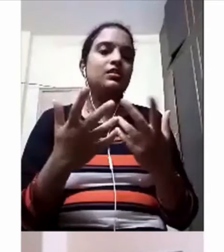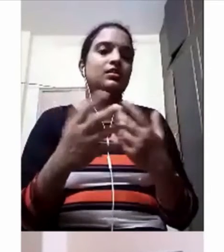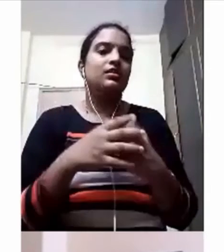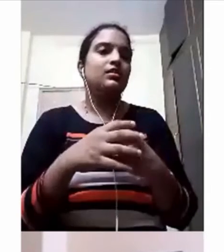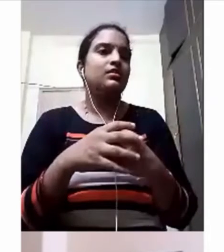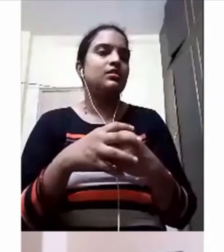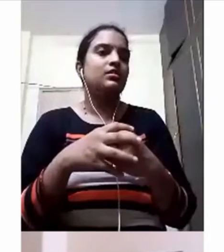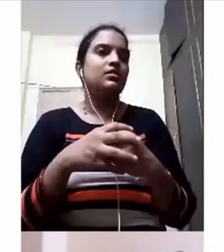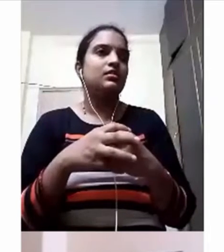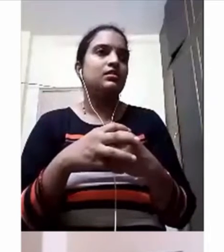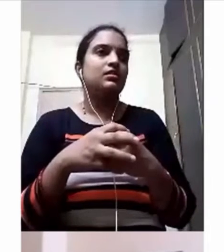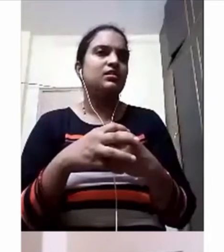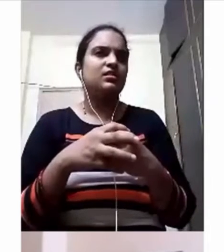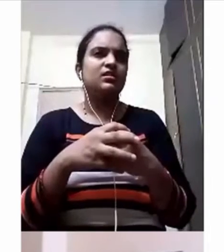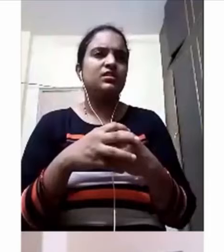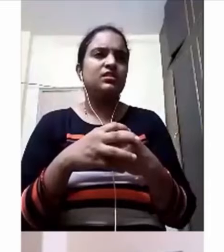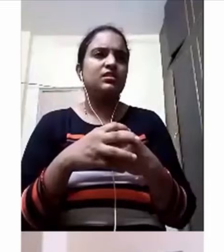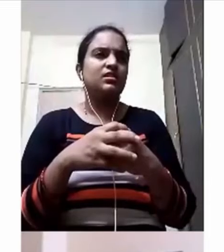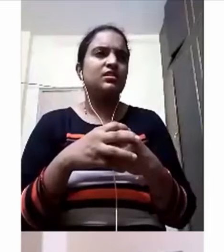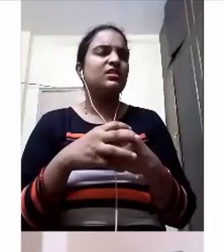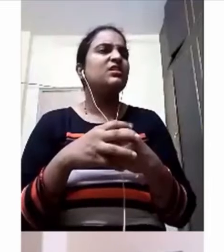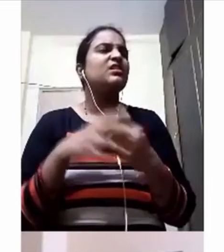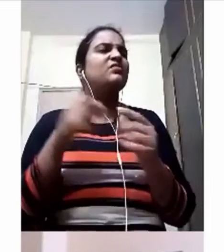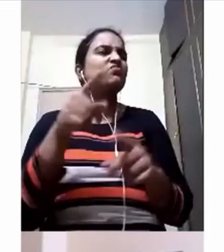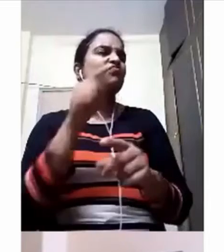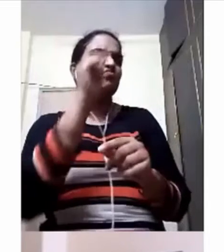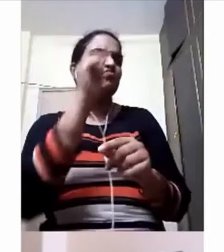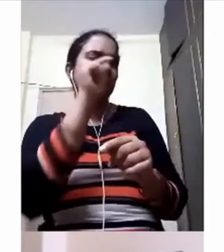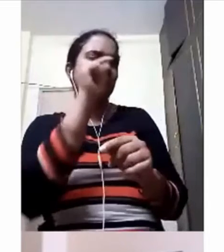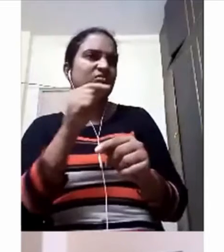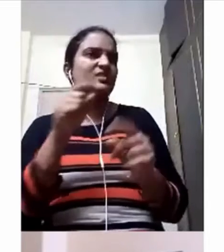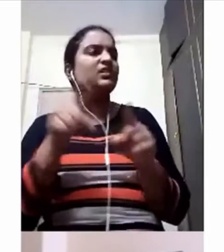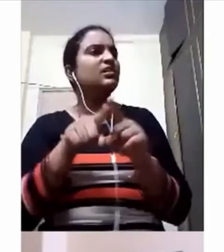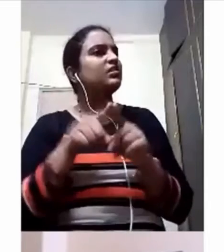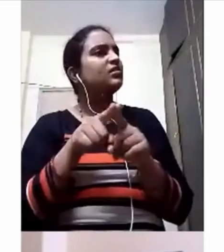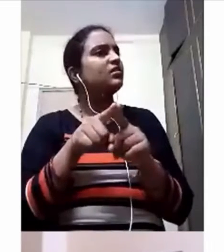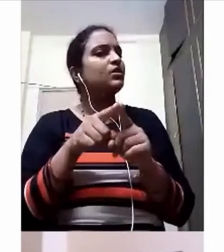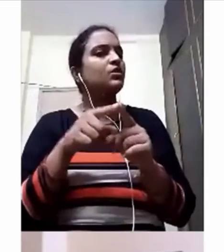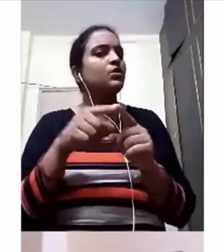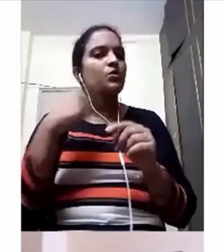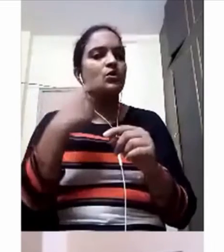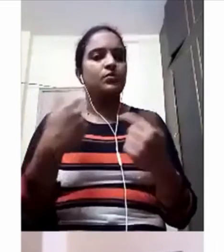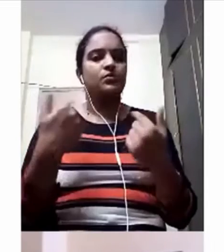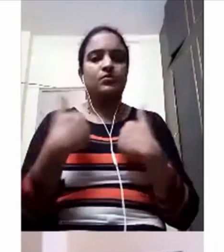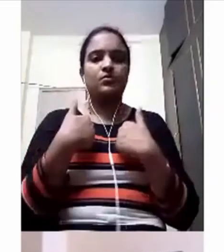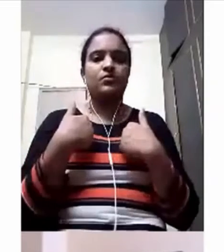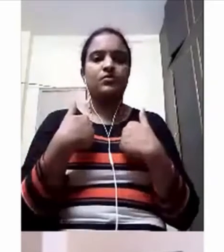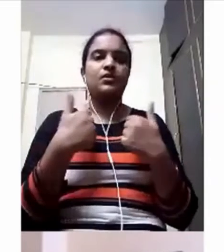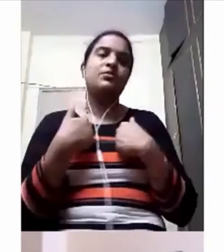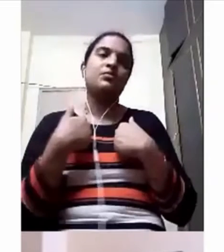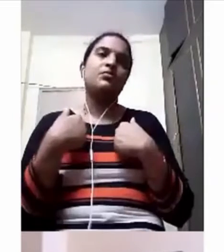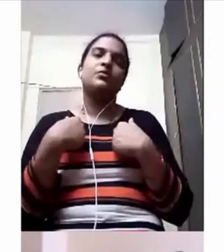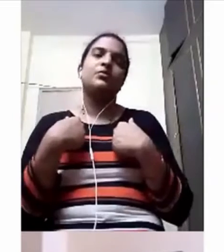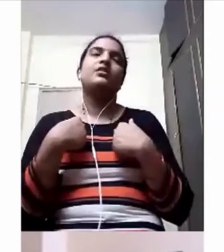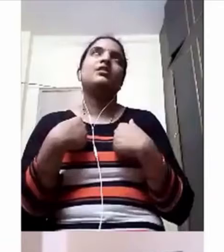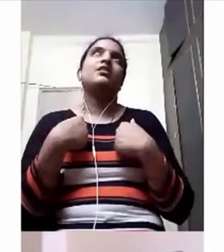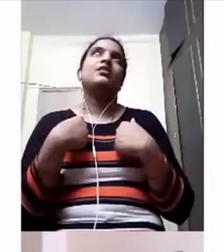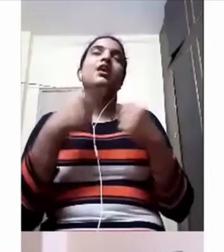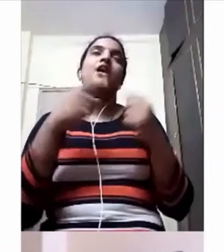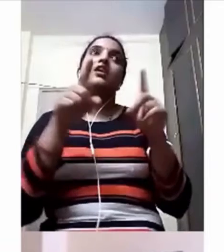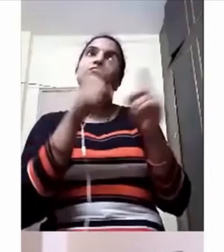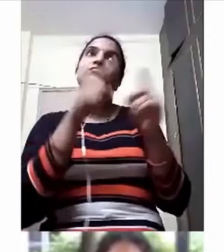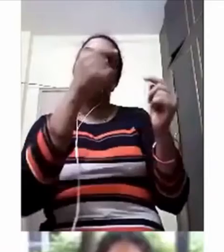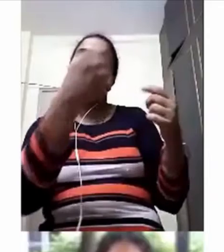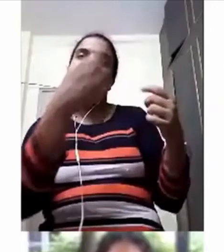And primarily, these points are applicable only to me and me alone, and they're not generic and they're not